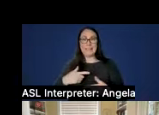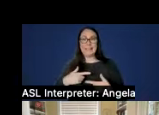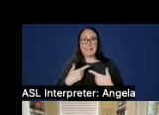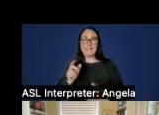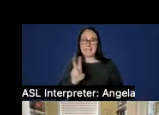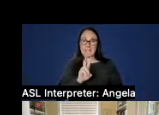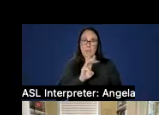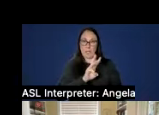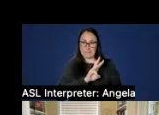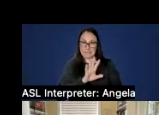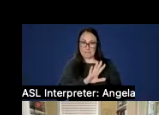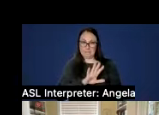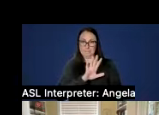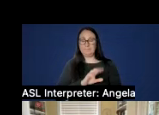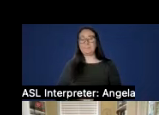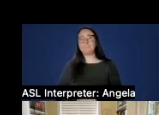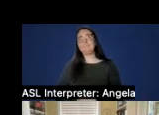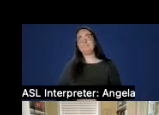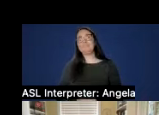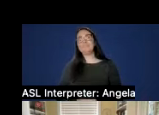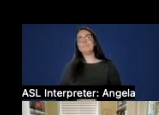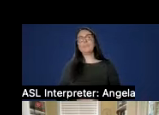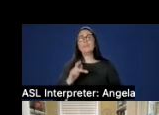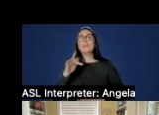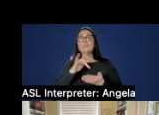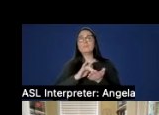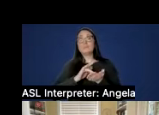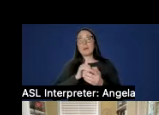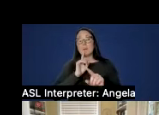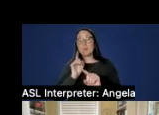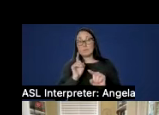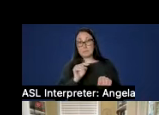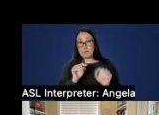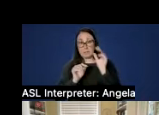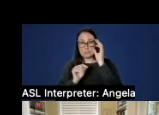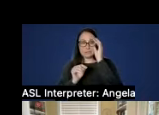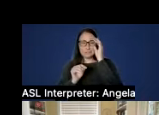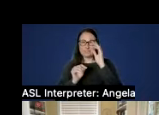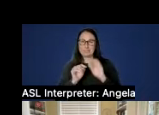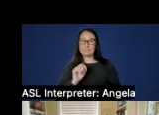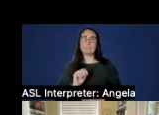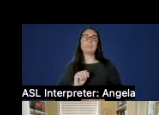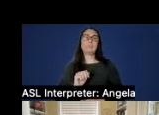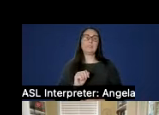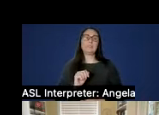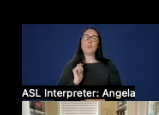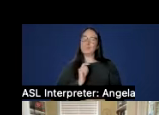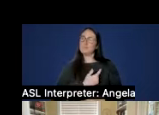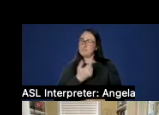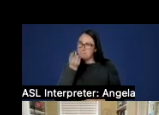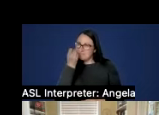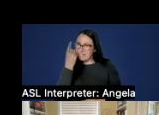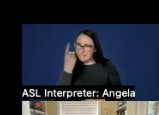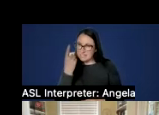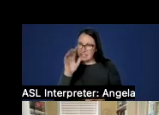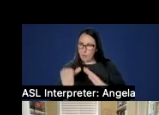the time zones. So the medical response, I just, to kind of set the tone, we understand that all parts of